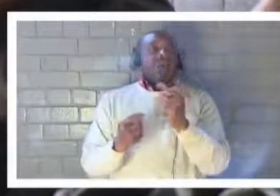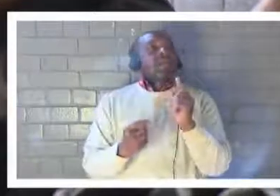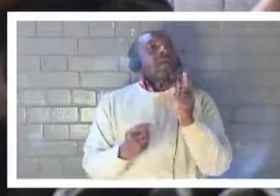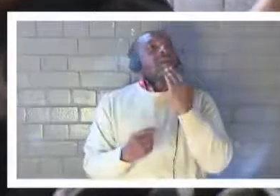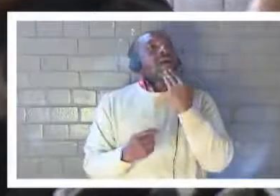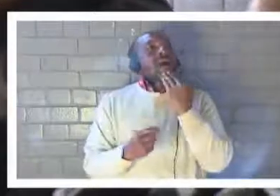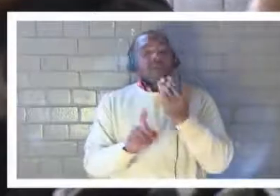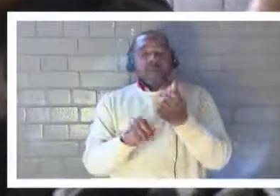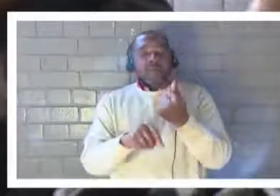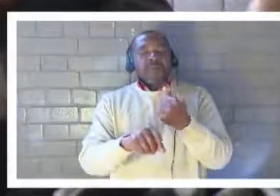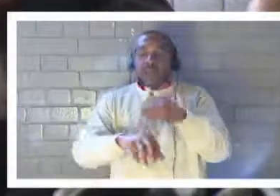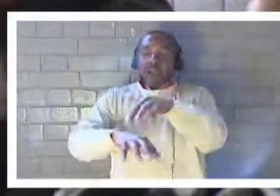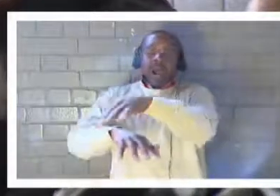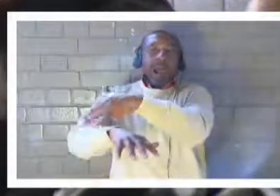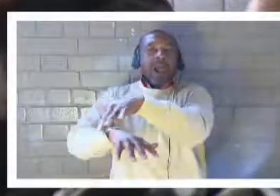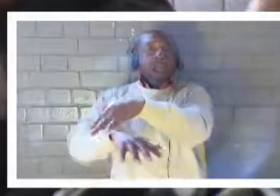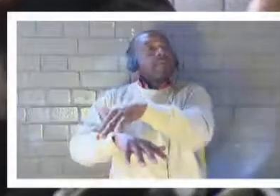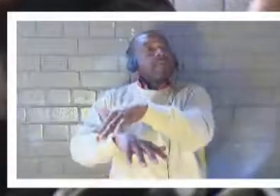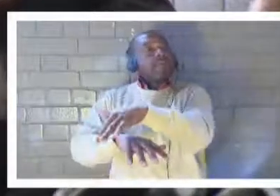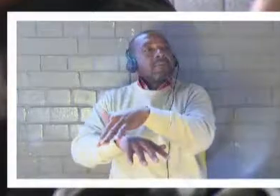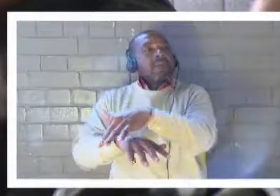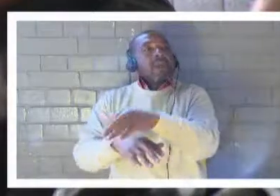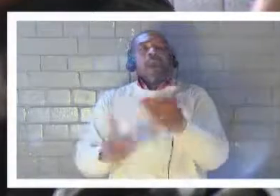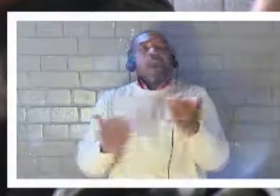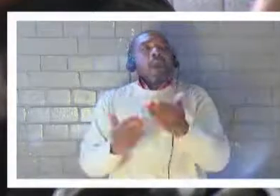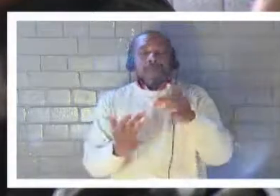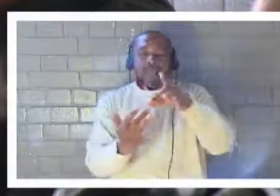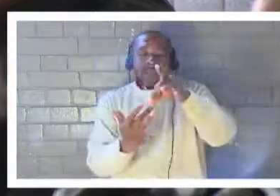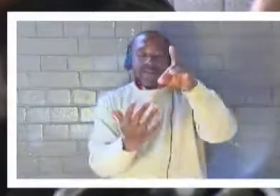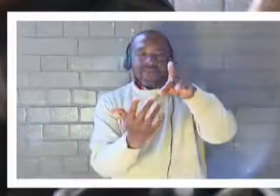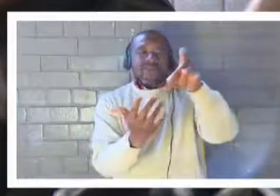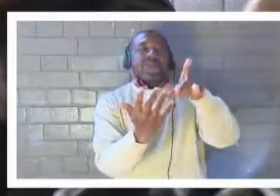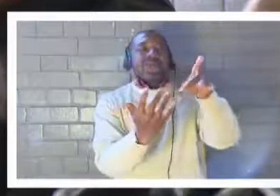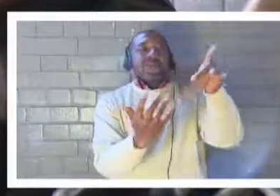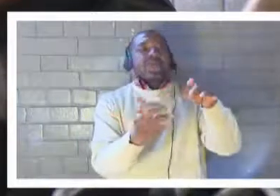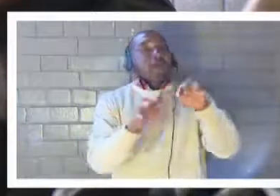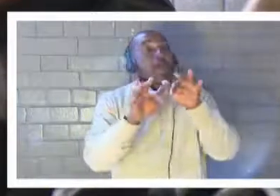the appointment of service providers takes long.